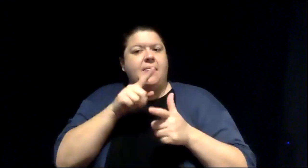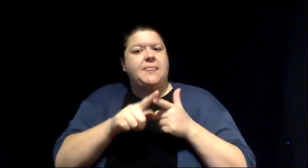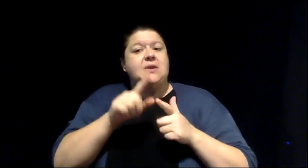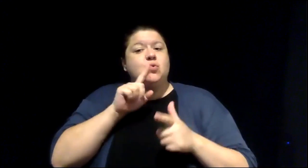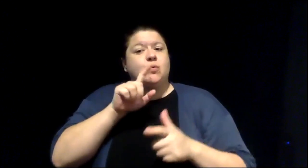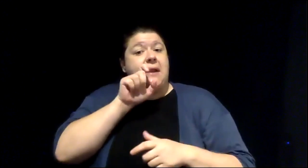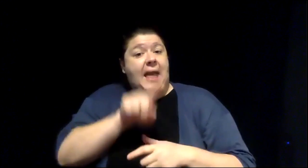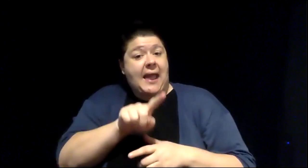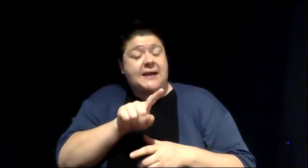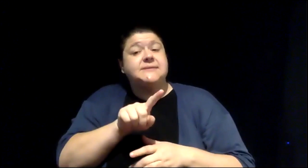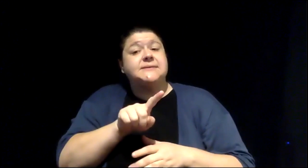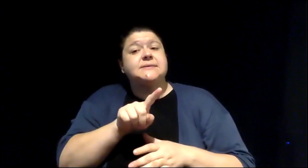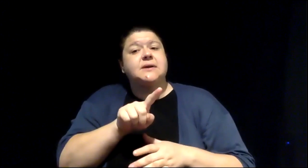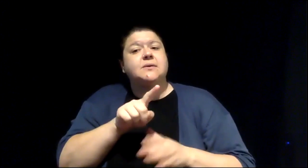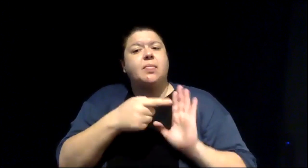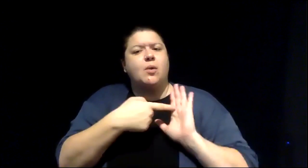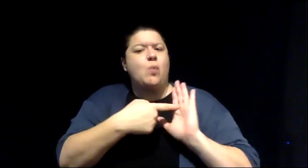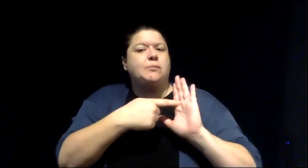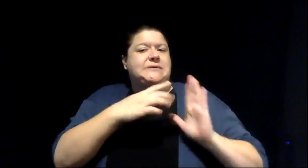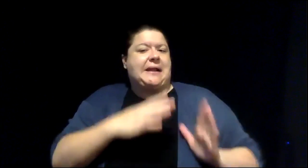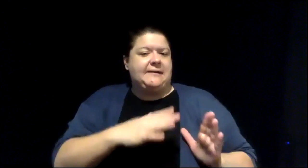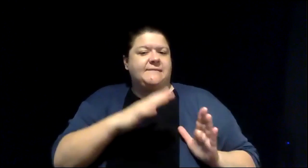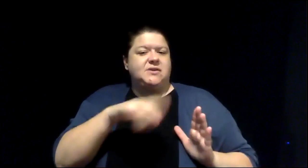representatives of those agencies.